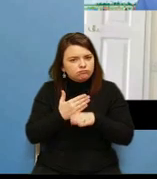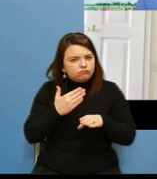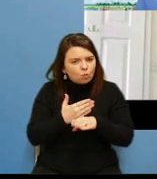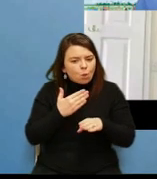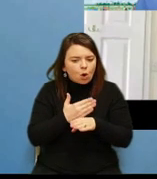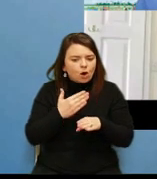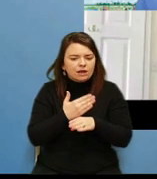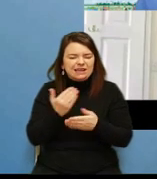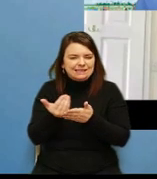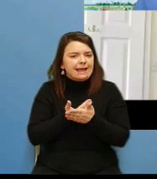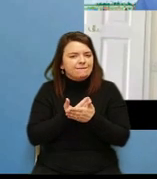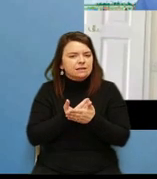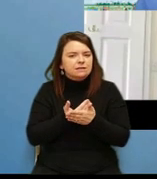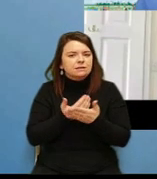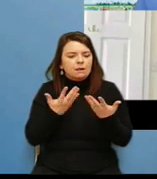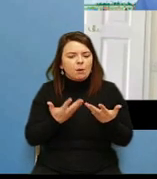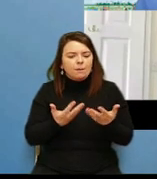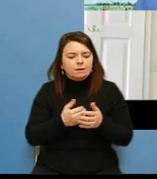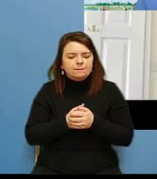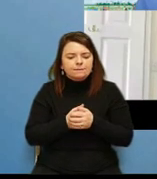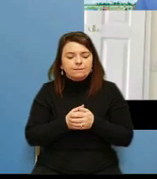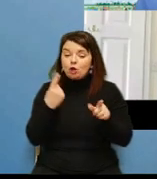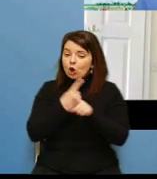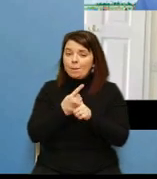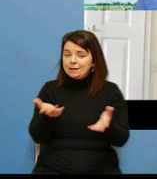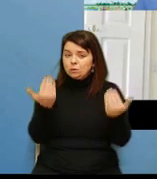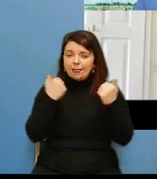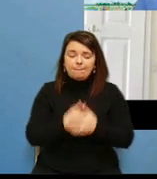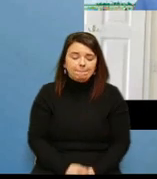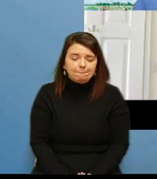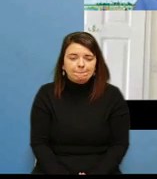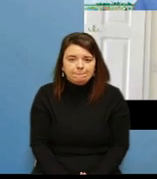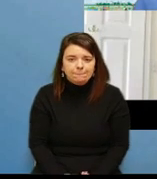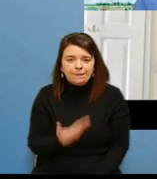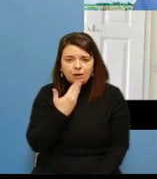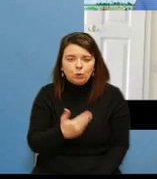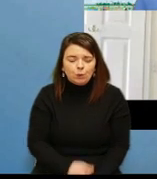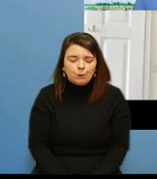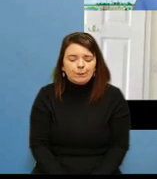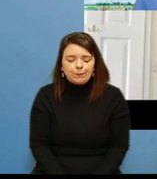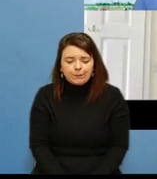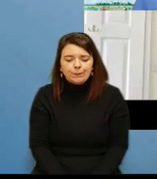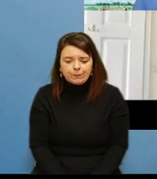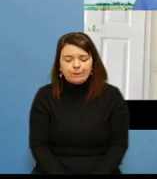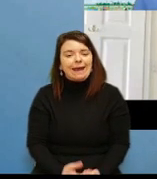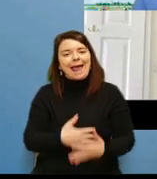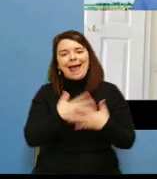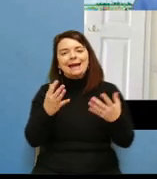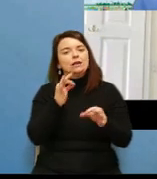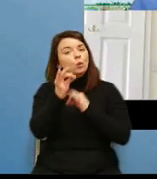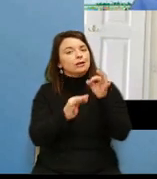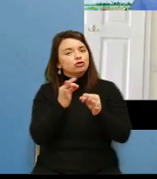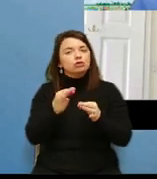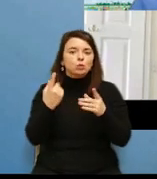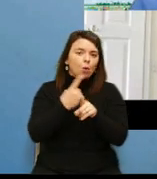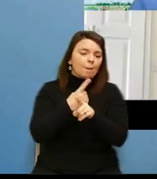we've been working on various savings initiatives, shall we say. Comments welcomed. Good,